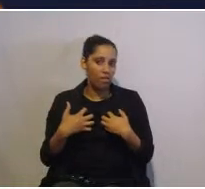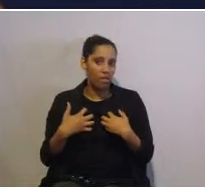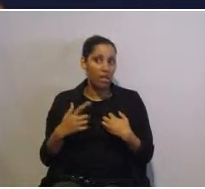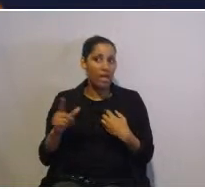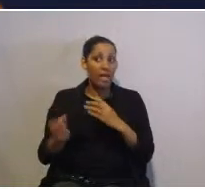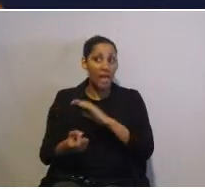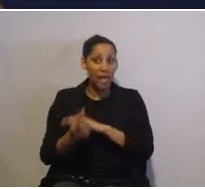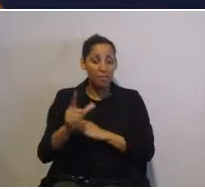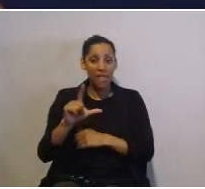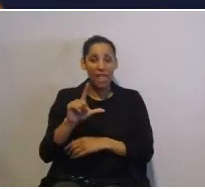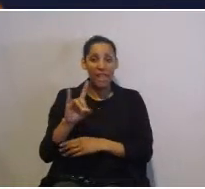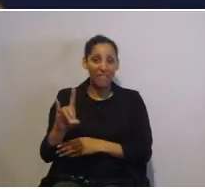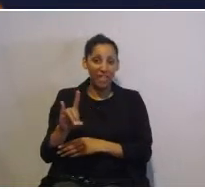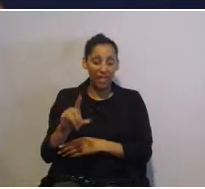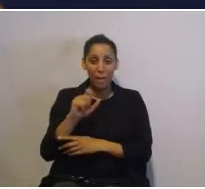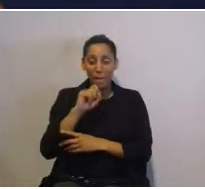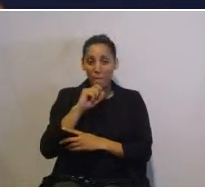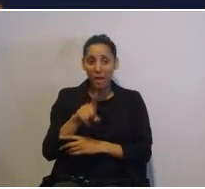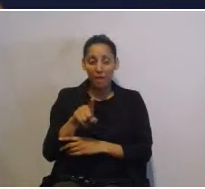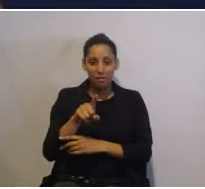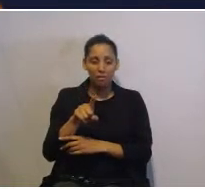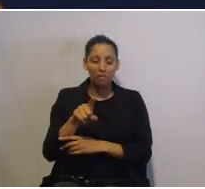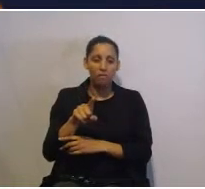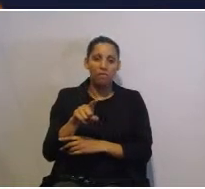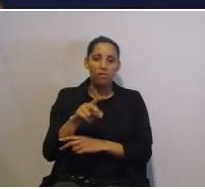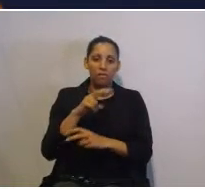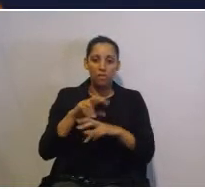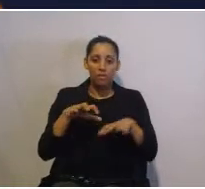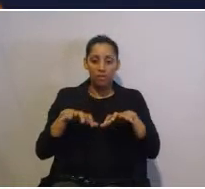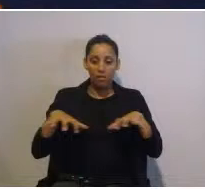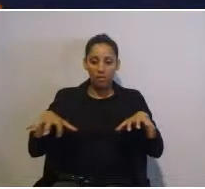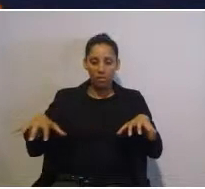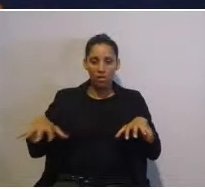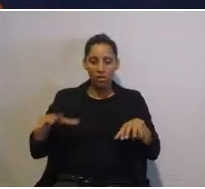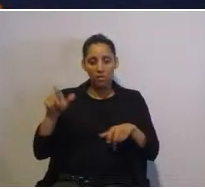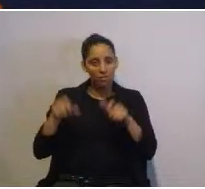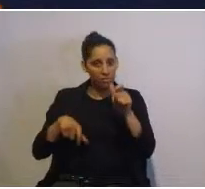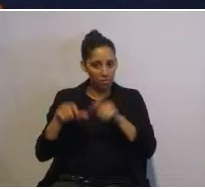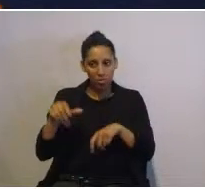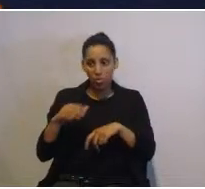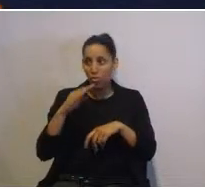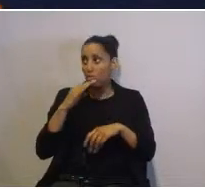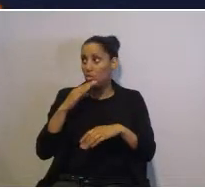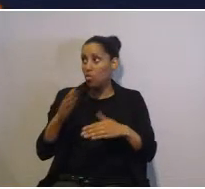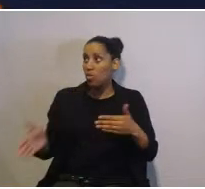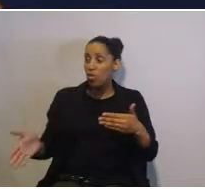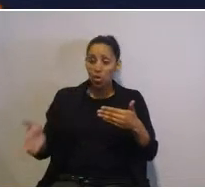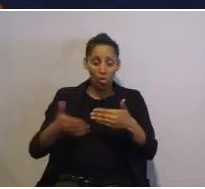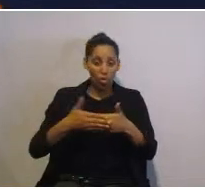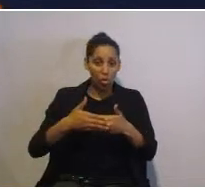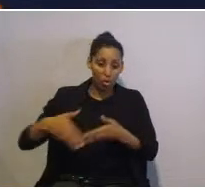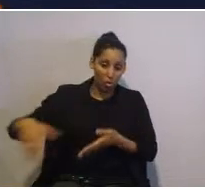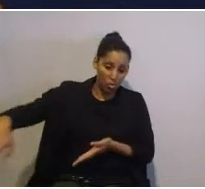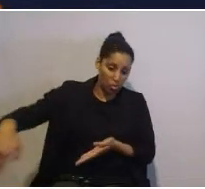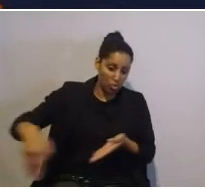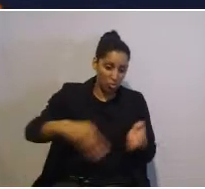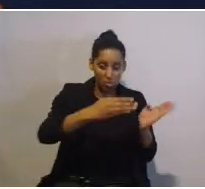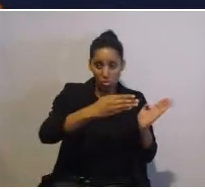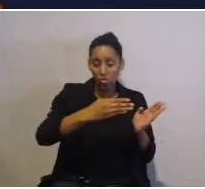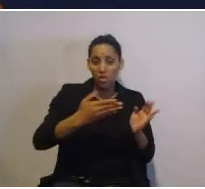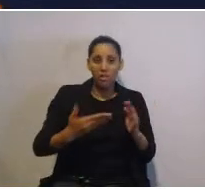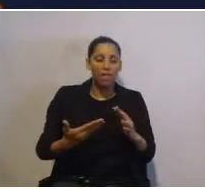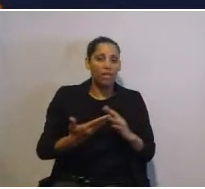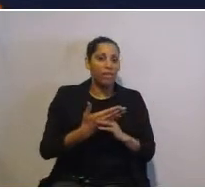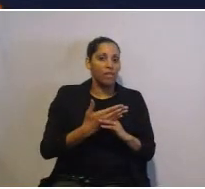Hill Township, where residents closed off the probably entry to the